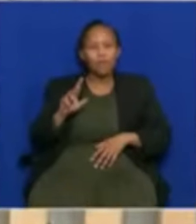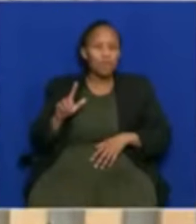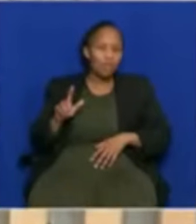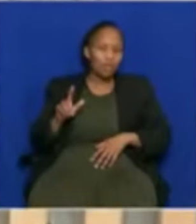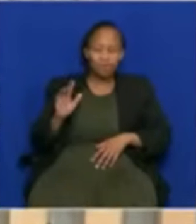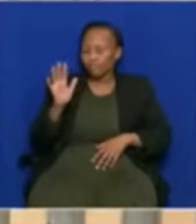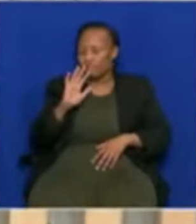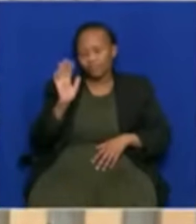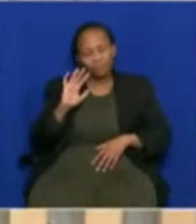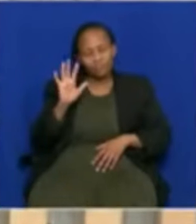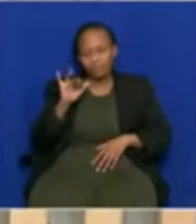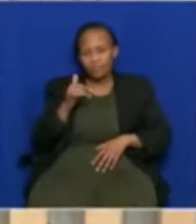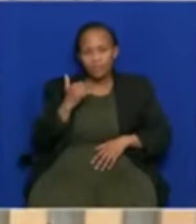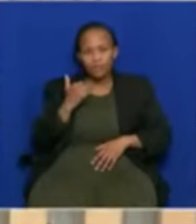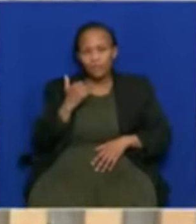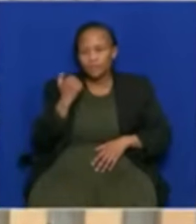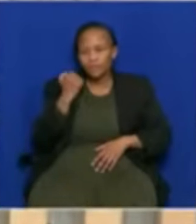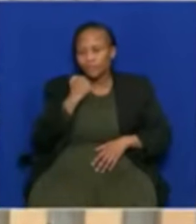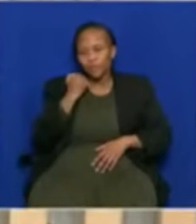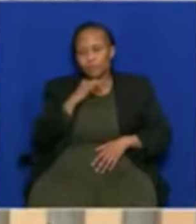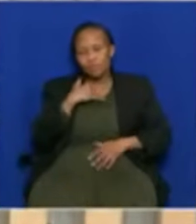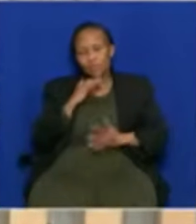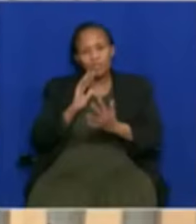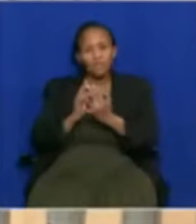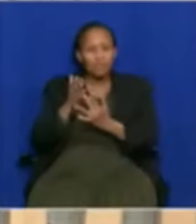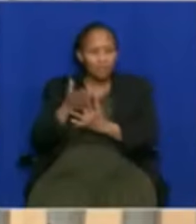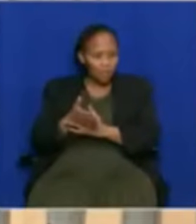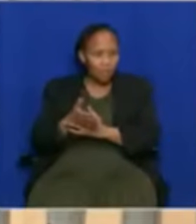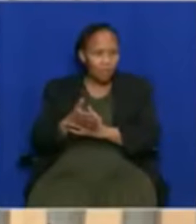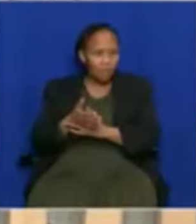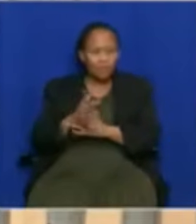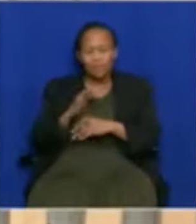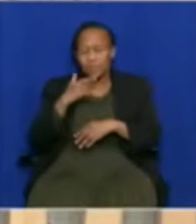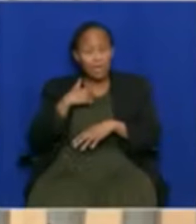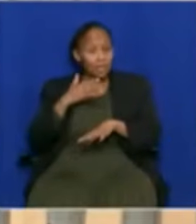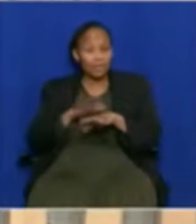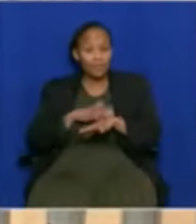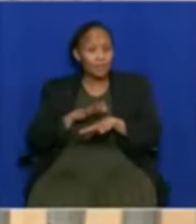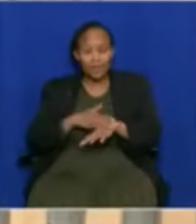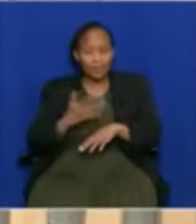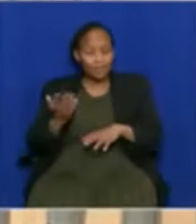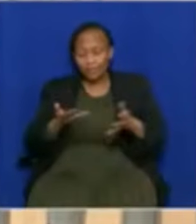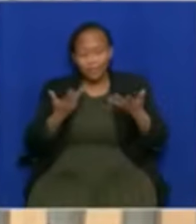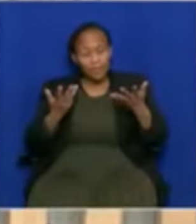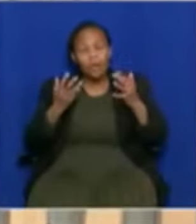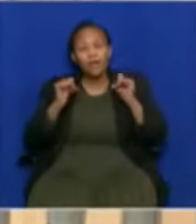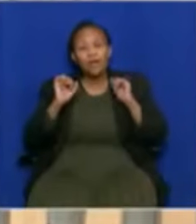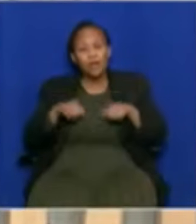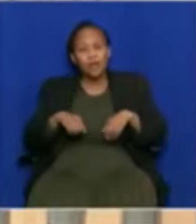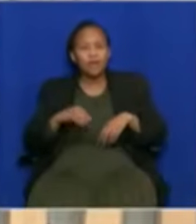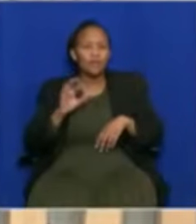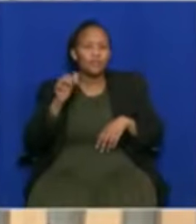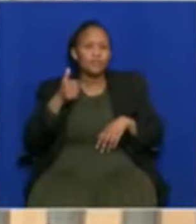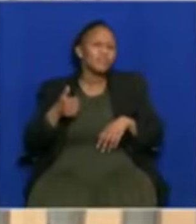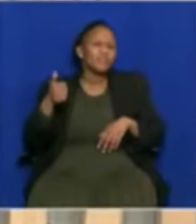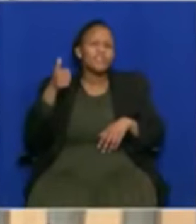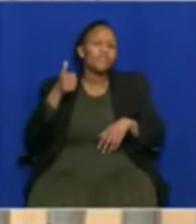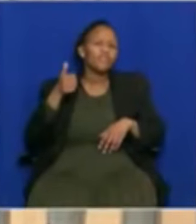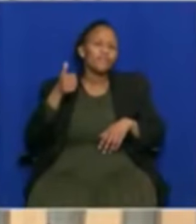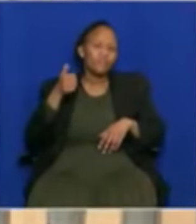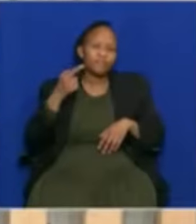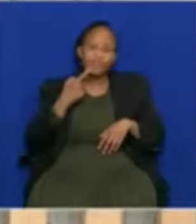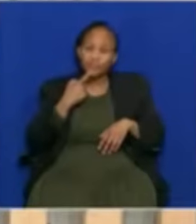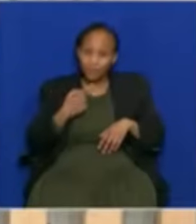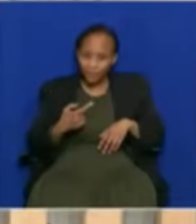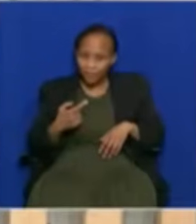interject. It's getting late in the day. The chief's, what do you call it, briefing doesn't assist me. Because the